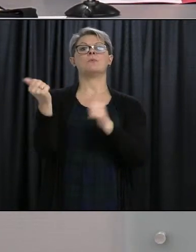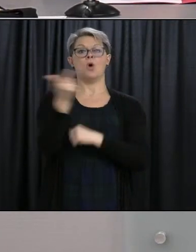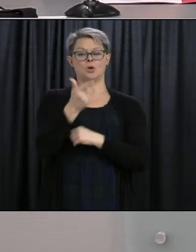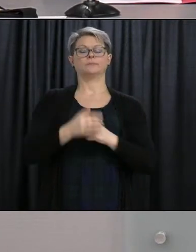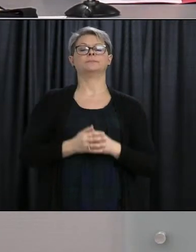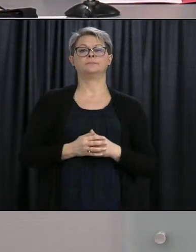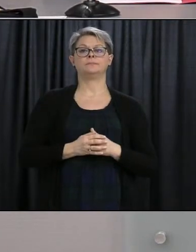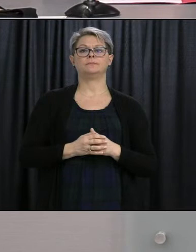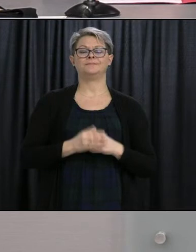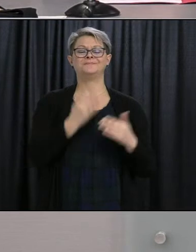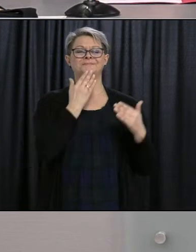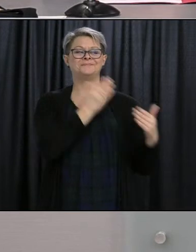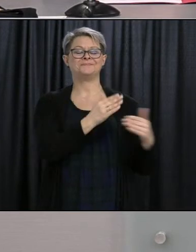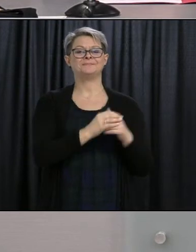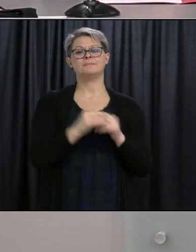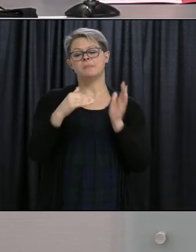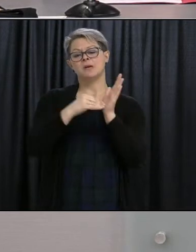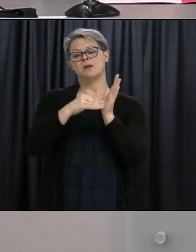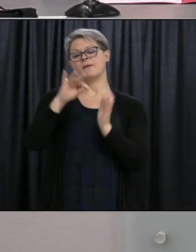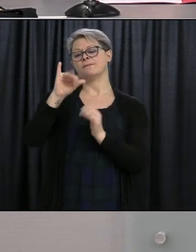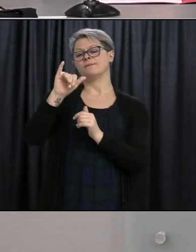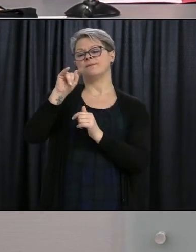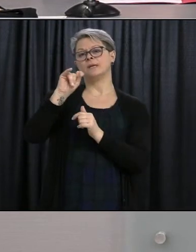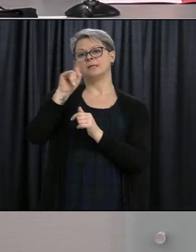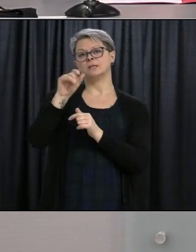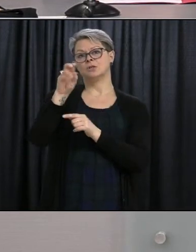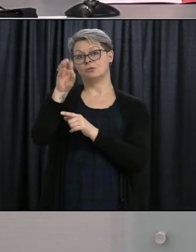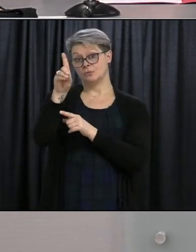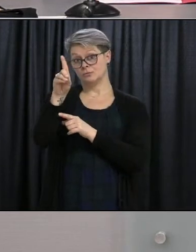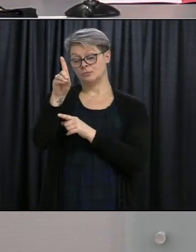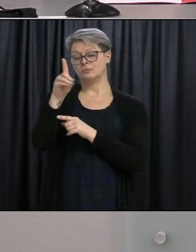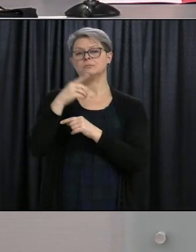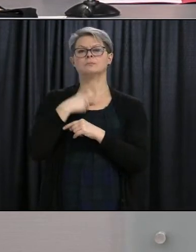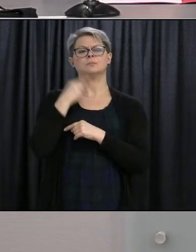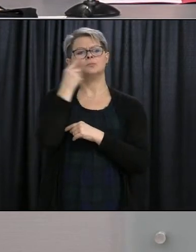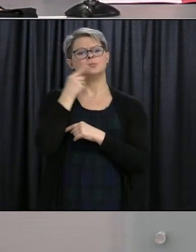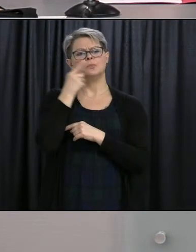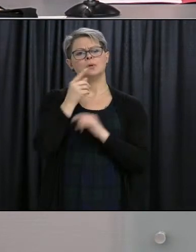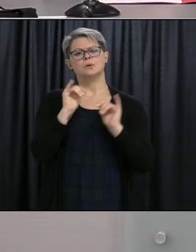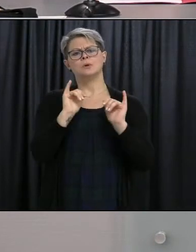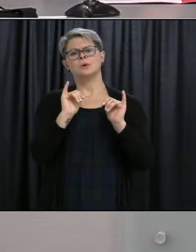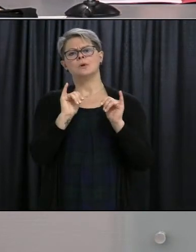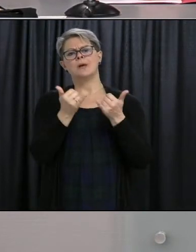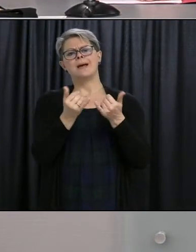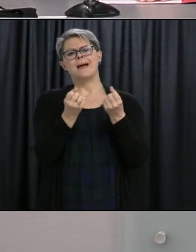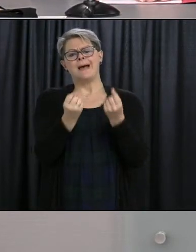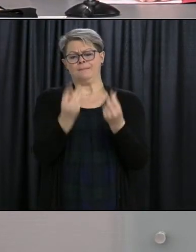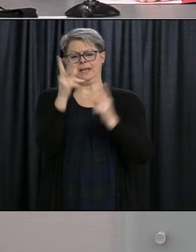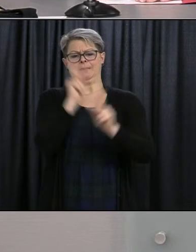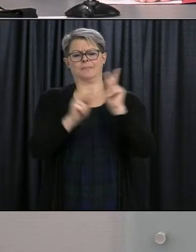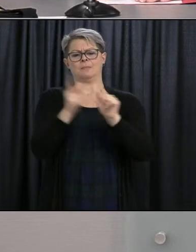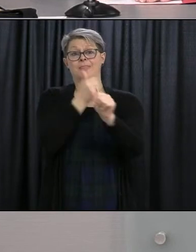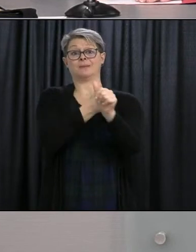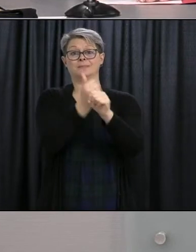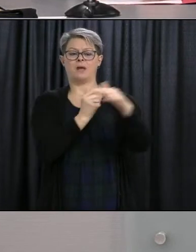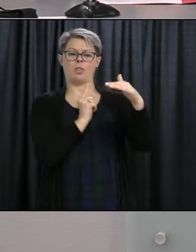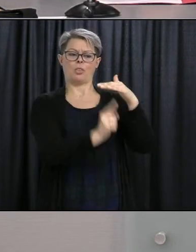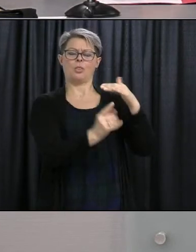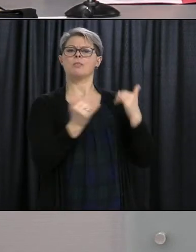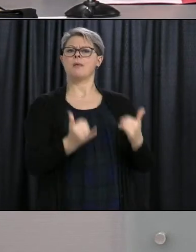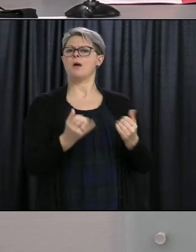you. Dr. Fitzgerald, I'm looking for an update on approximately how many people are currently self-isolating.